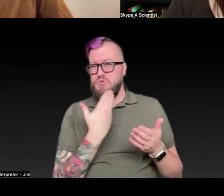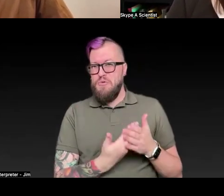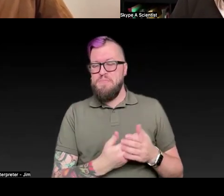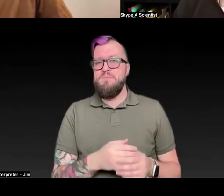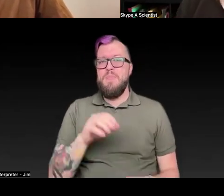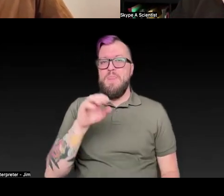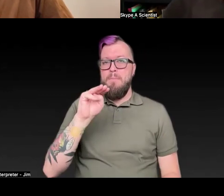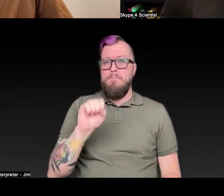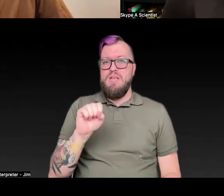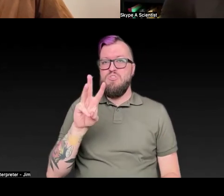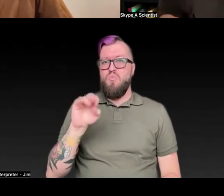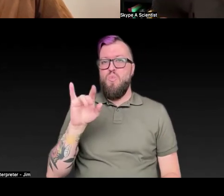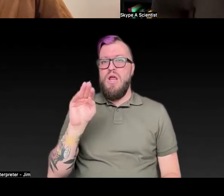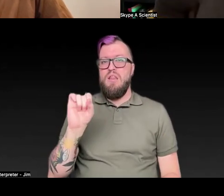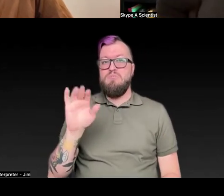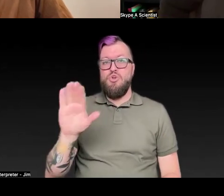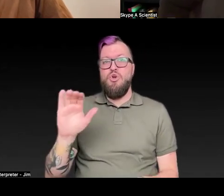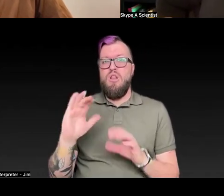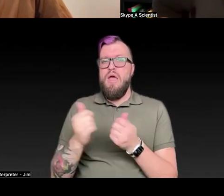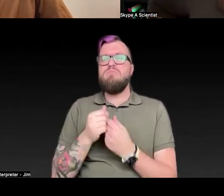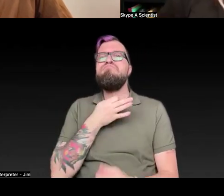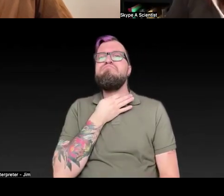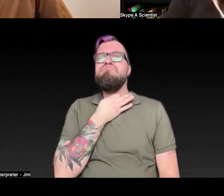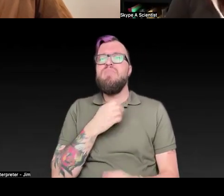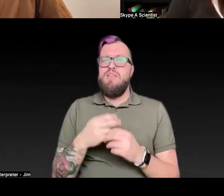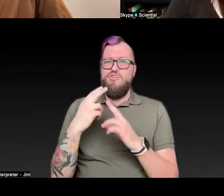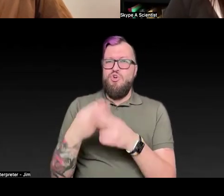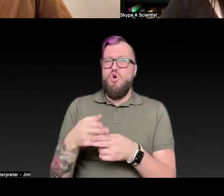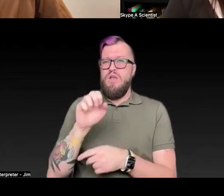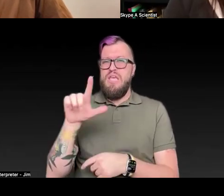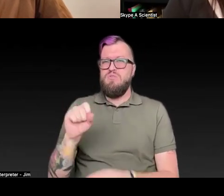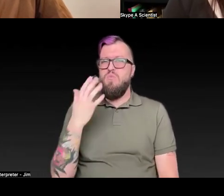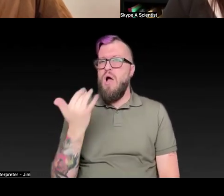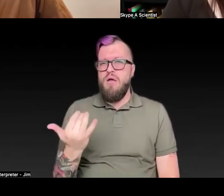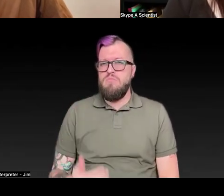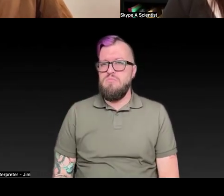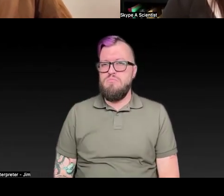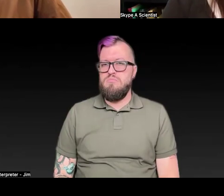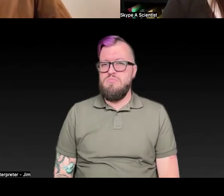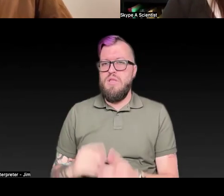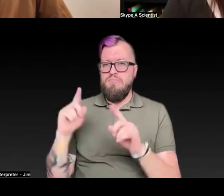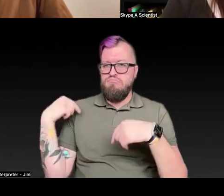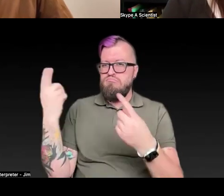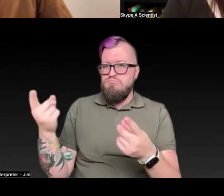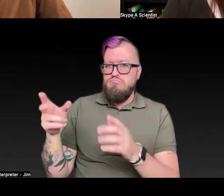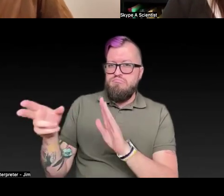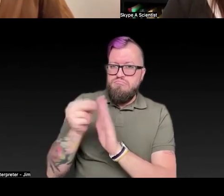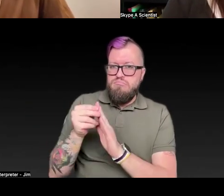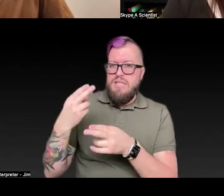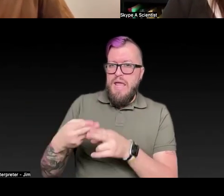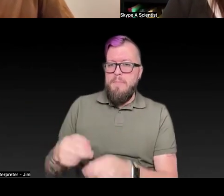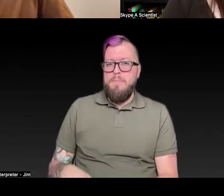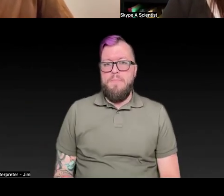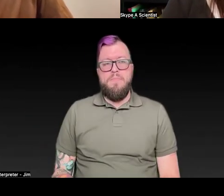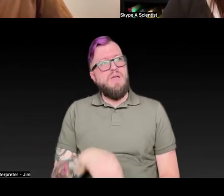Williams' class wants to know, how did eels get the name eel? that